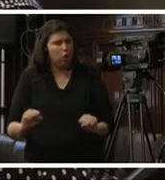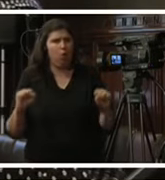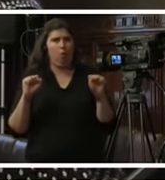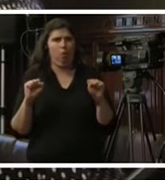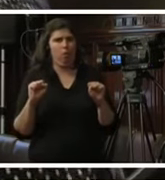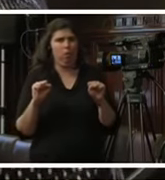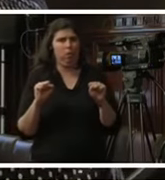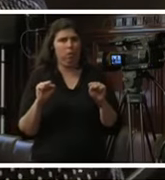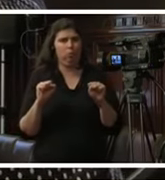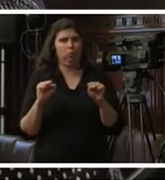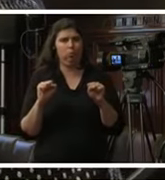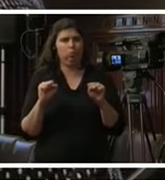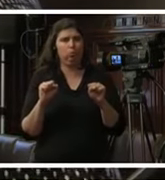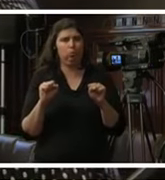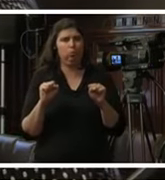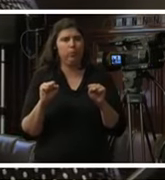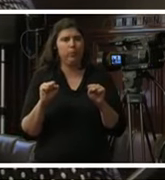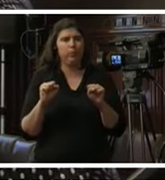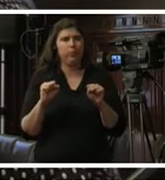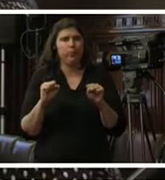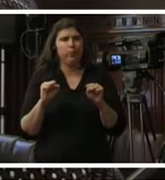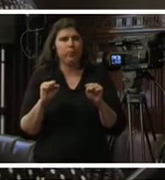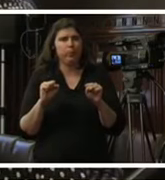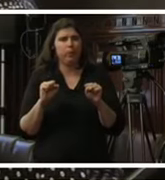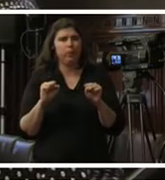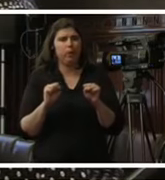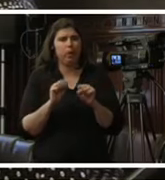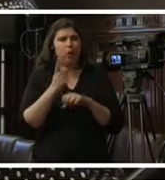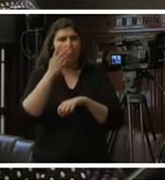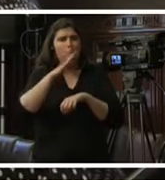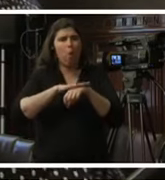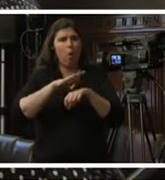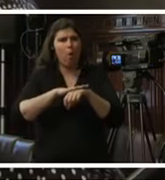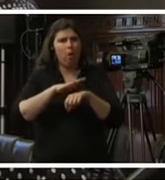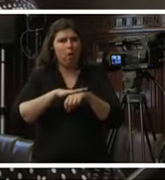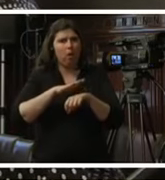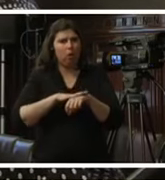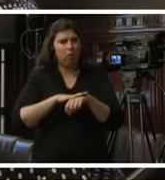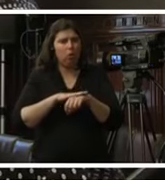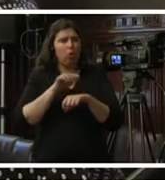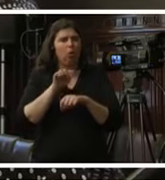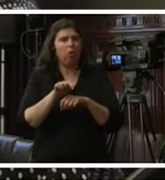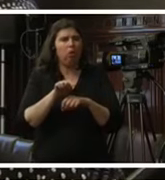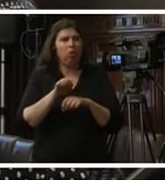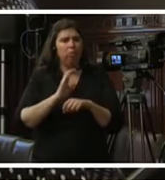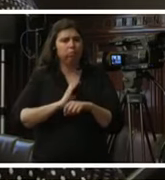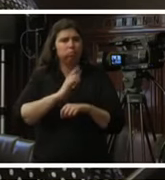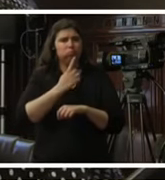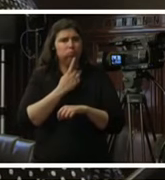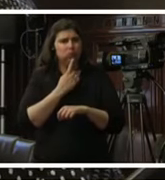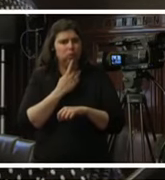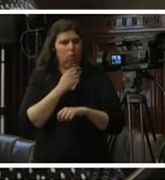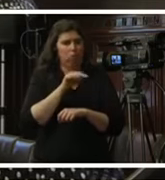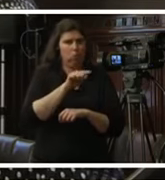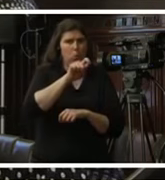instance of the political direct rate whether a judge stays in service or